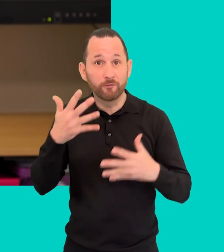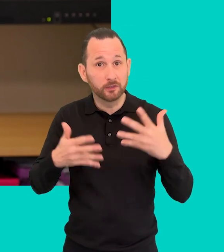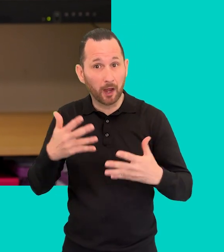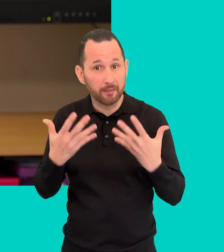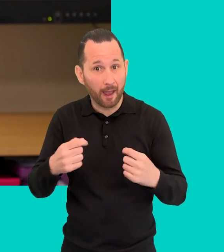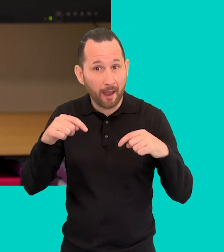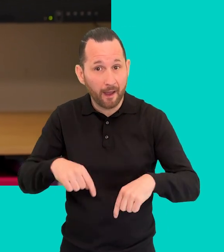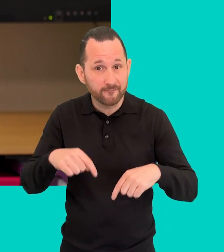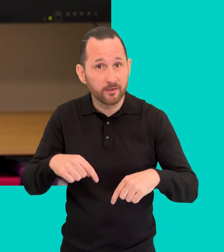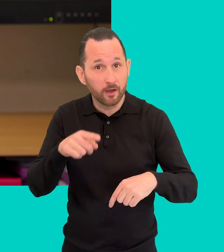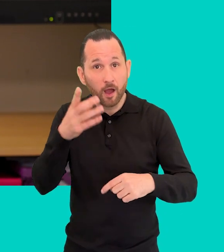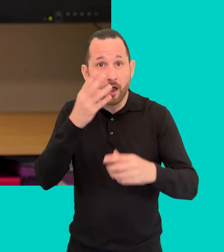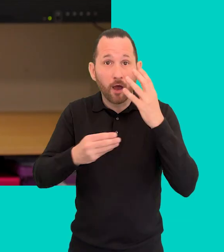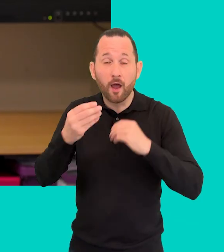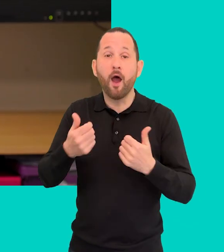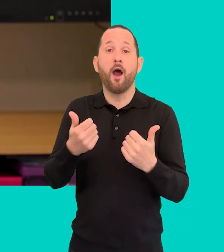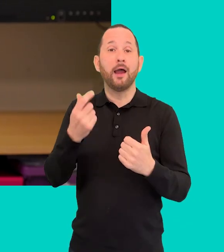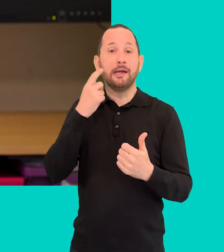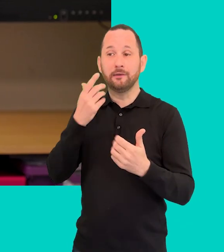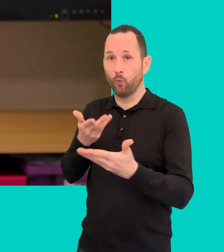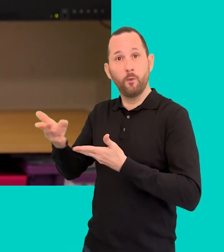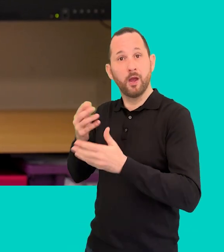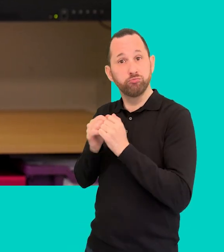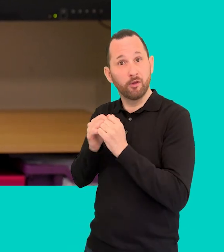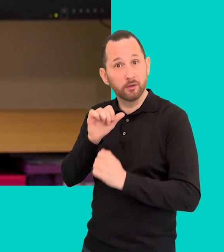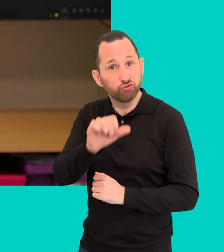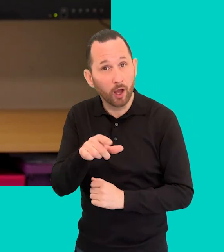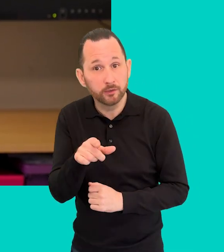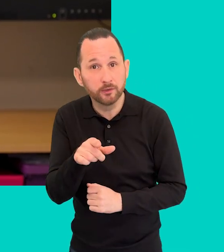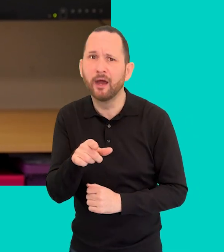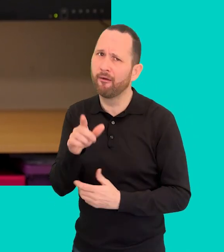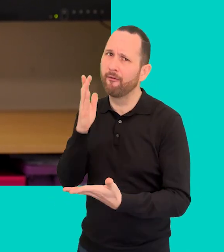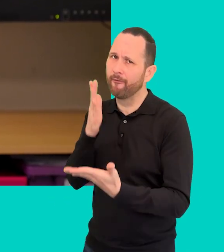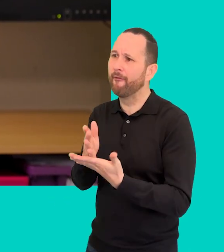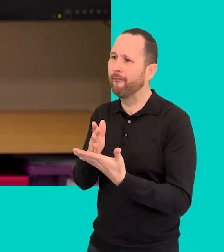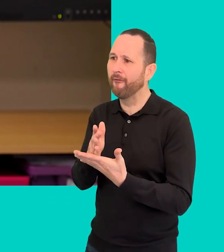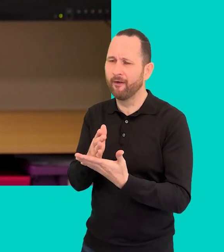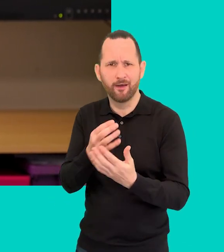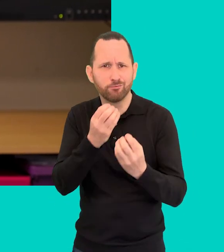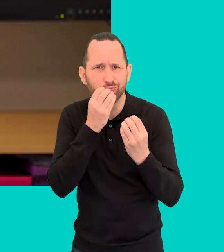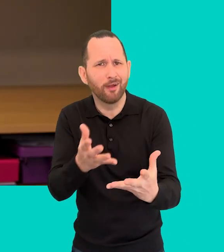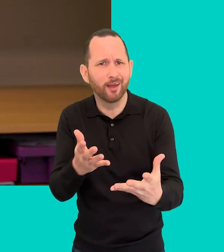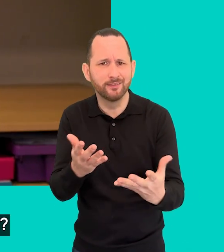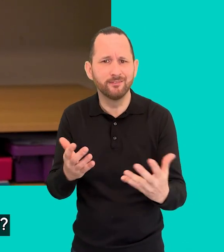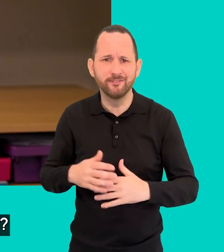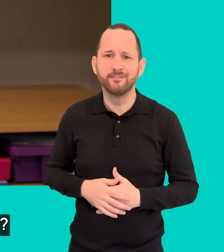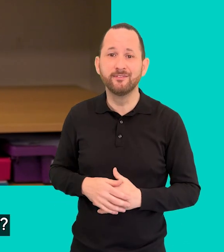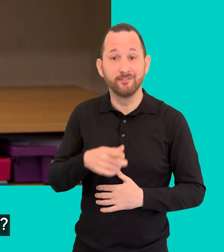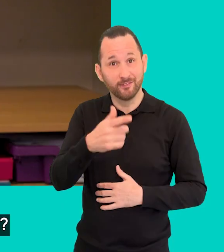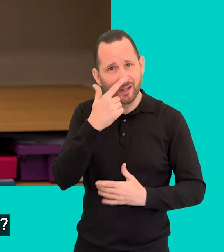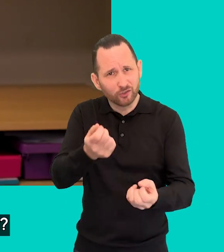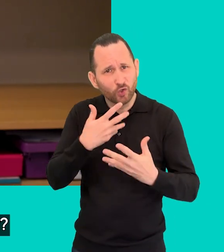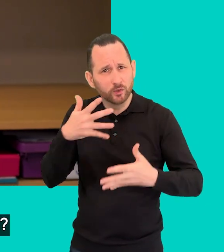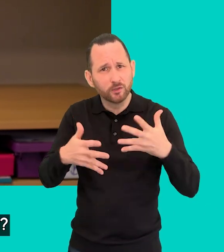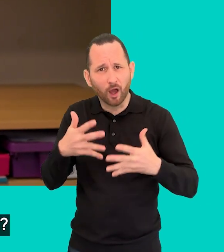school has made it easier to communicate with him? Yeah, that's awesome. And could you show me this sign